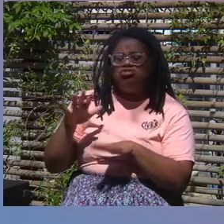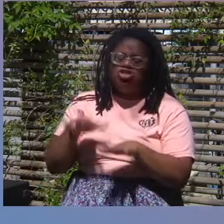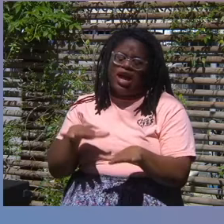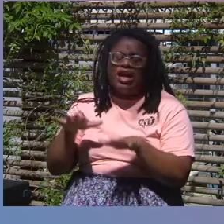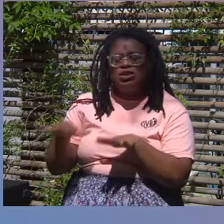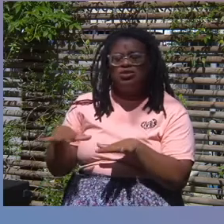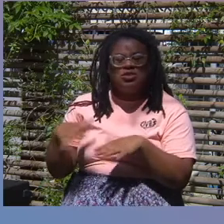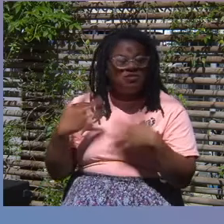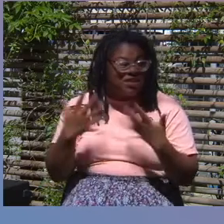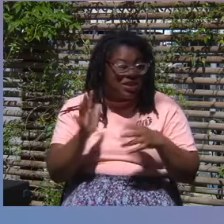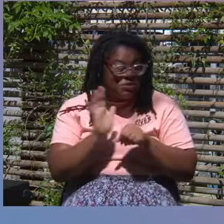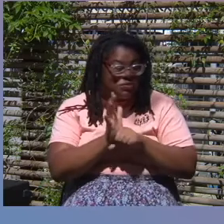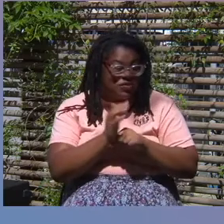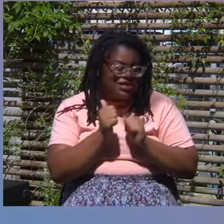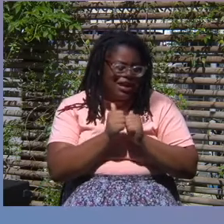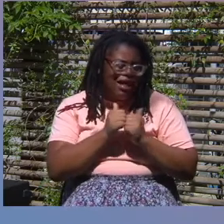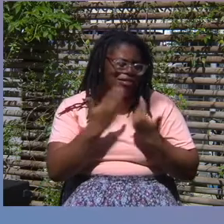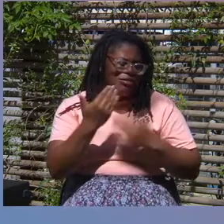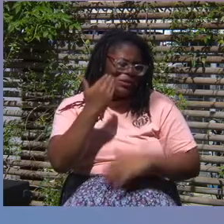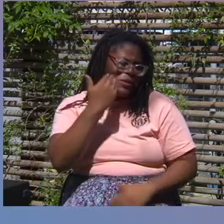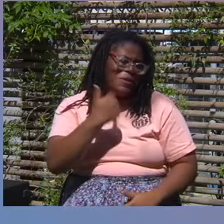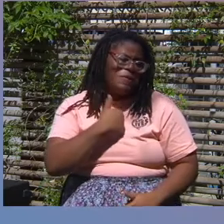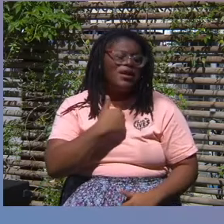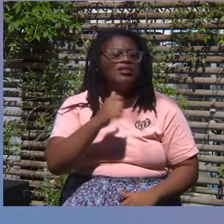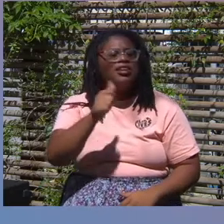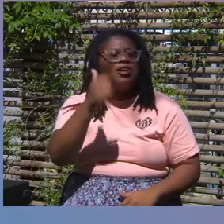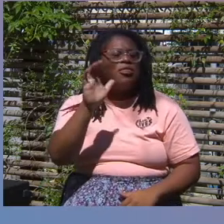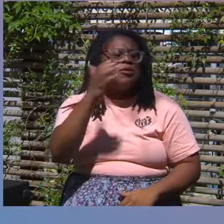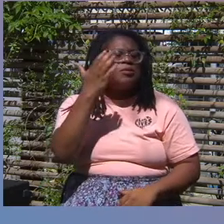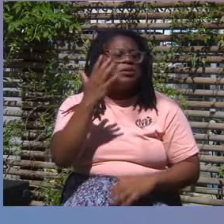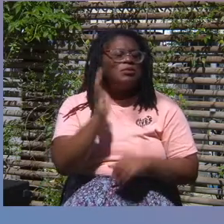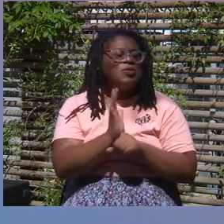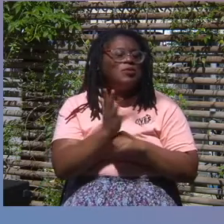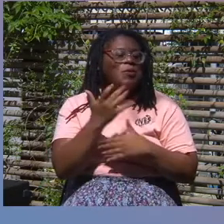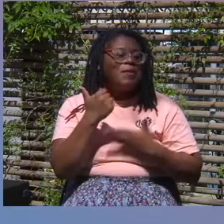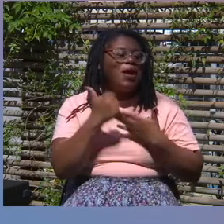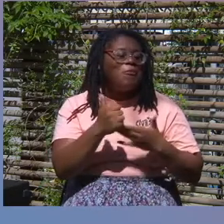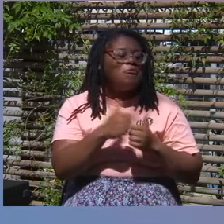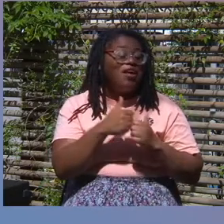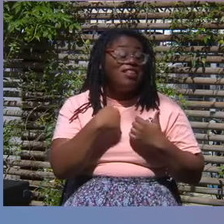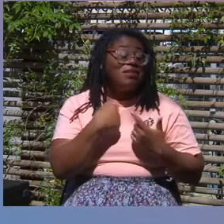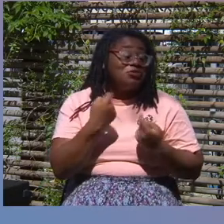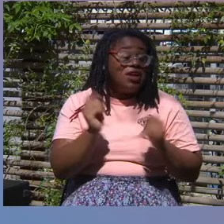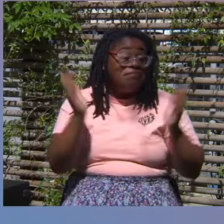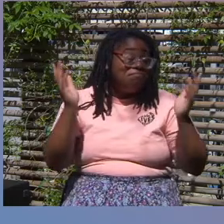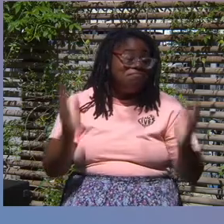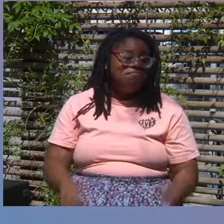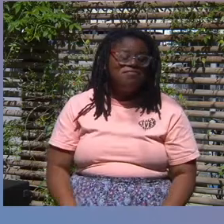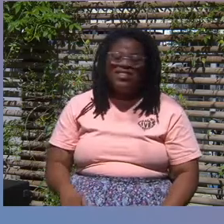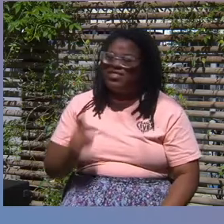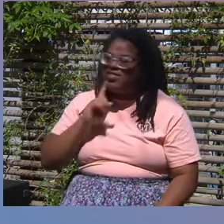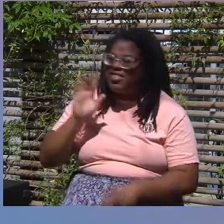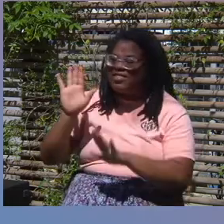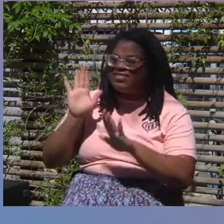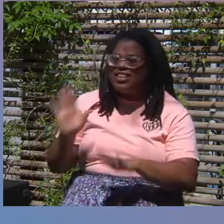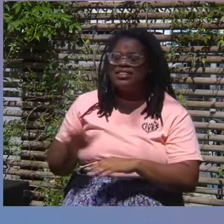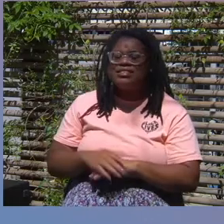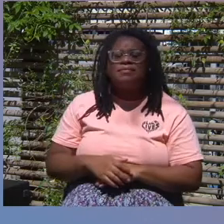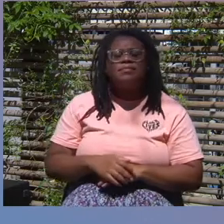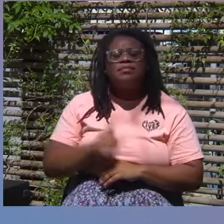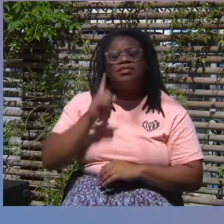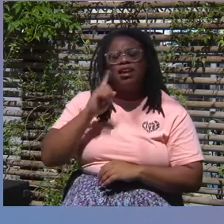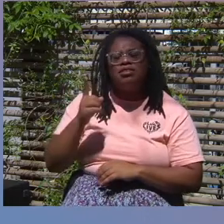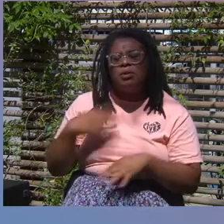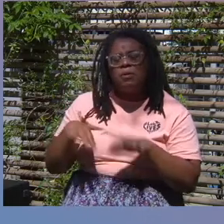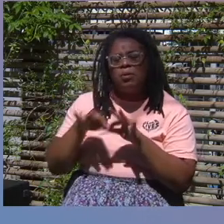we did a movie together before, and she's got another Christmas movie she wants me to help her with, so. Love that. I'm trying. That's amazing. Well, I think it's